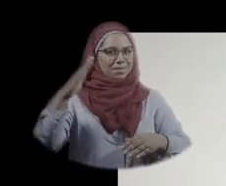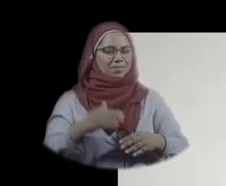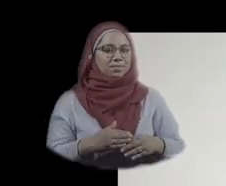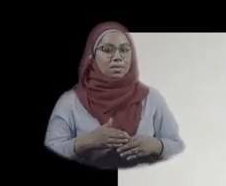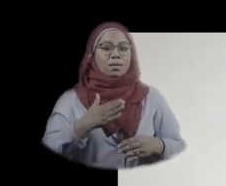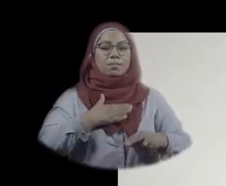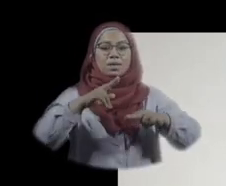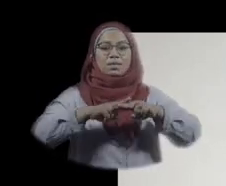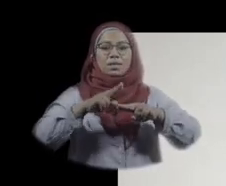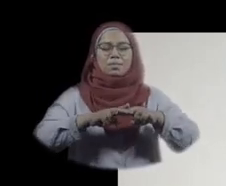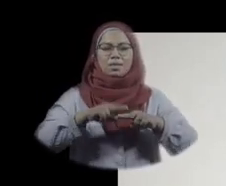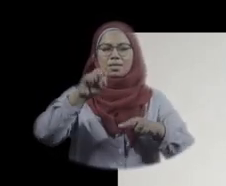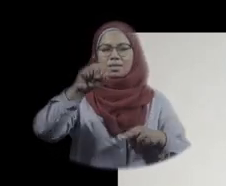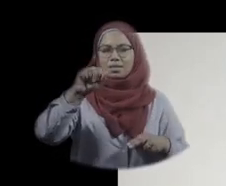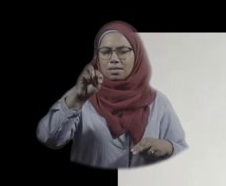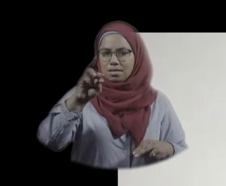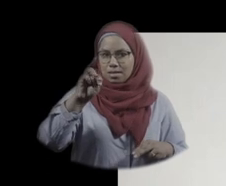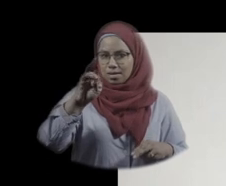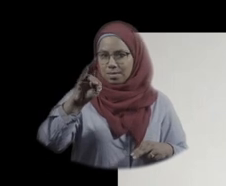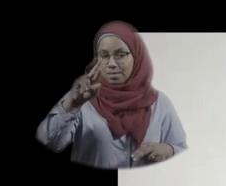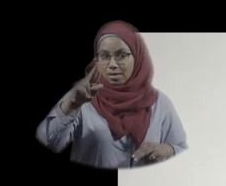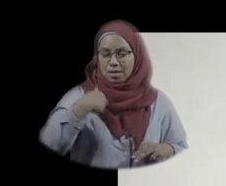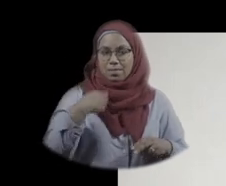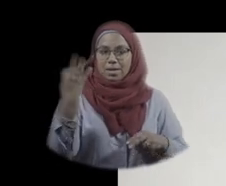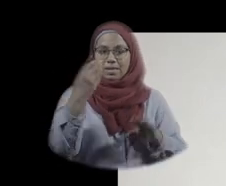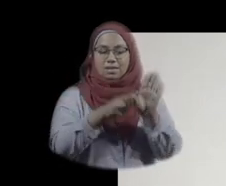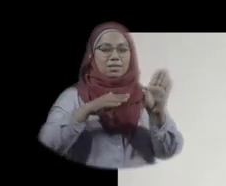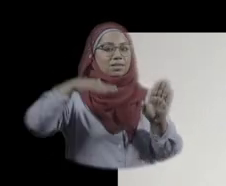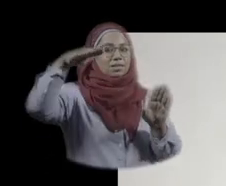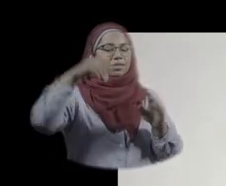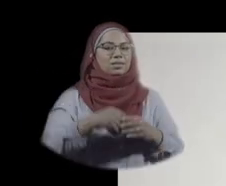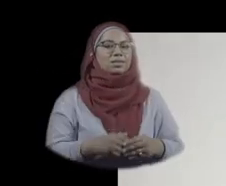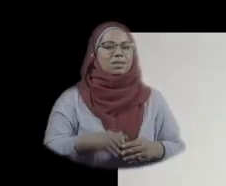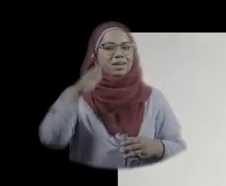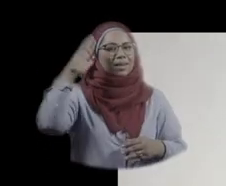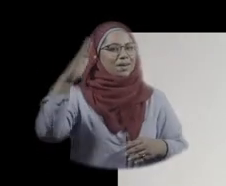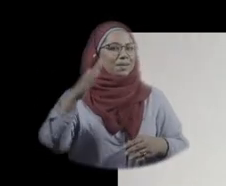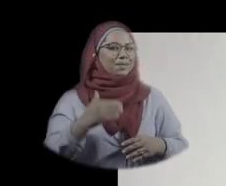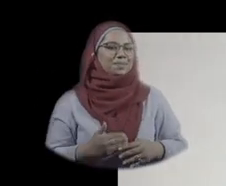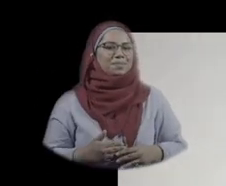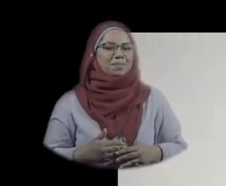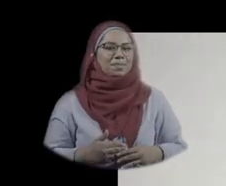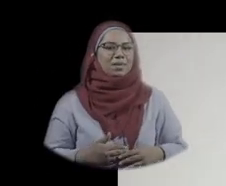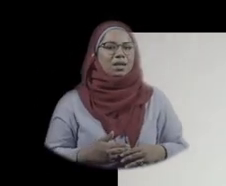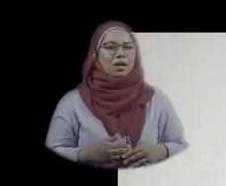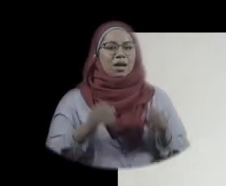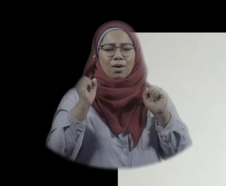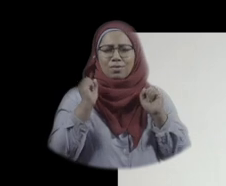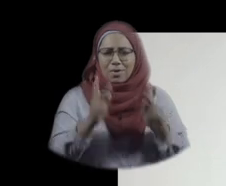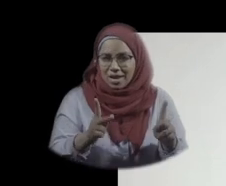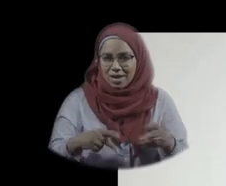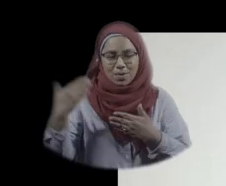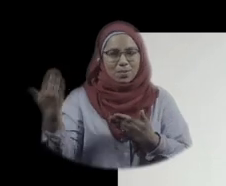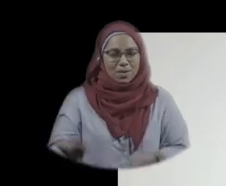Hi guys, my name is Tamil. I am 18 years old as well. Hi guys. All right, welcome to